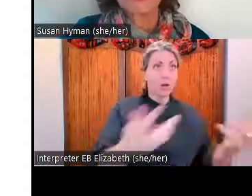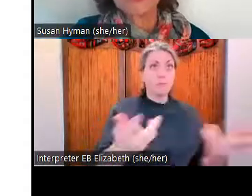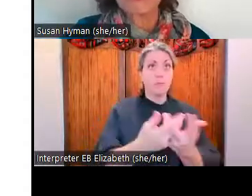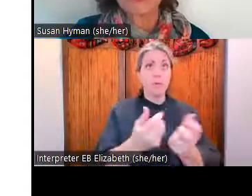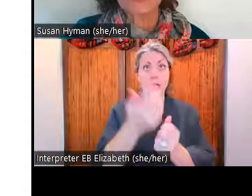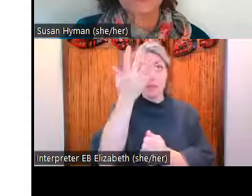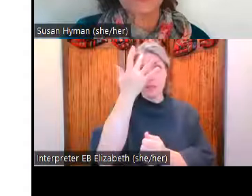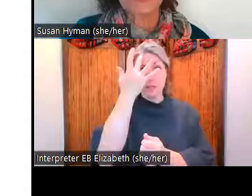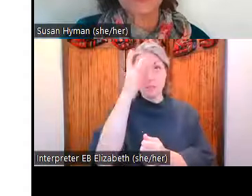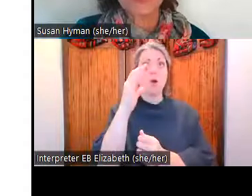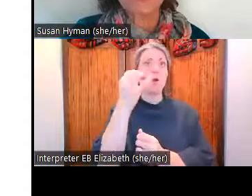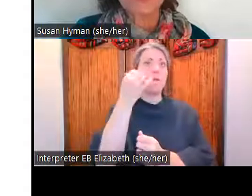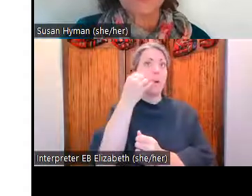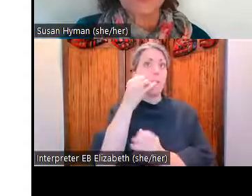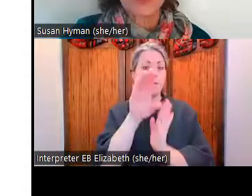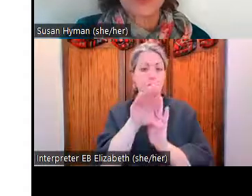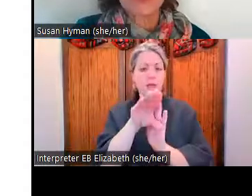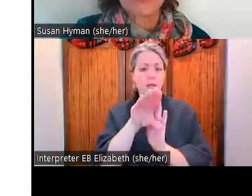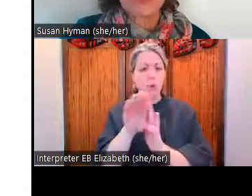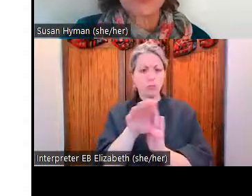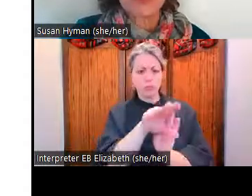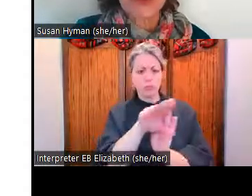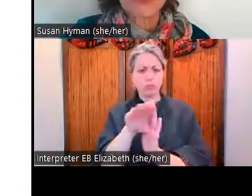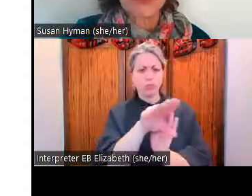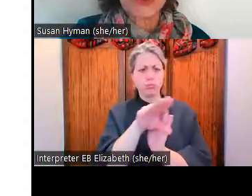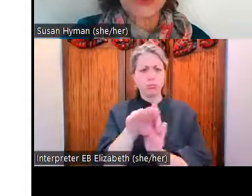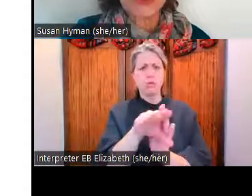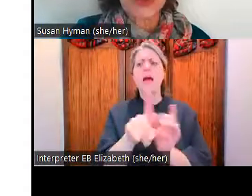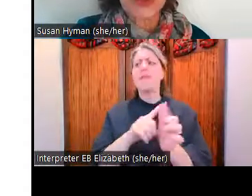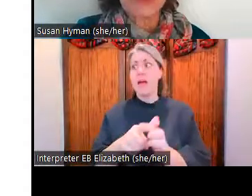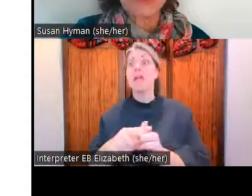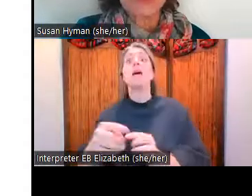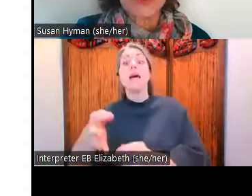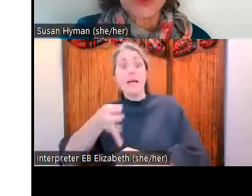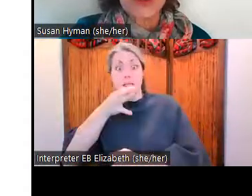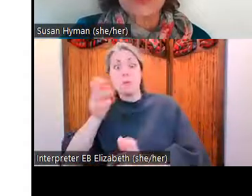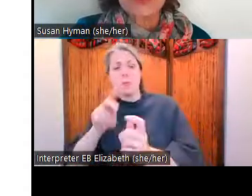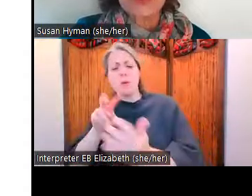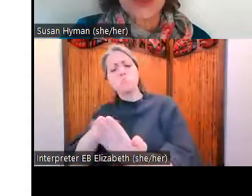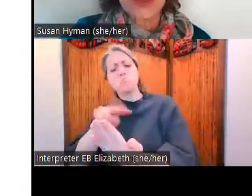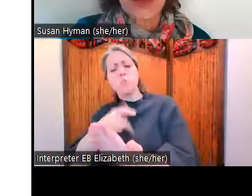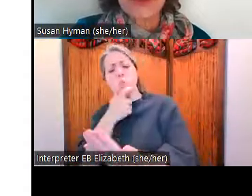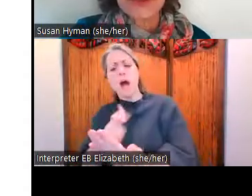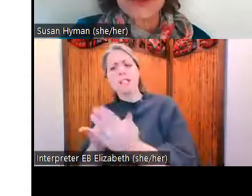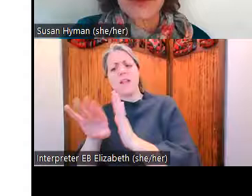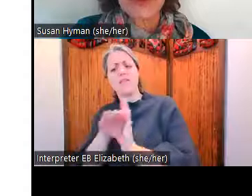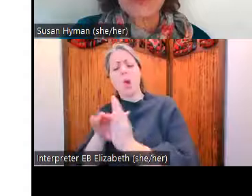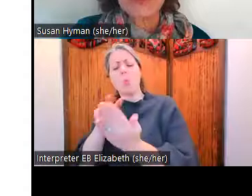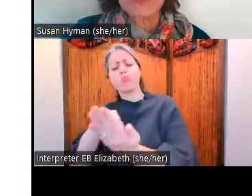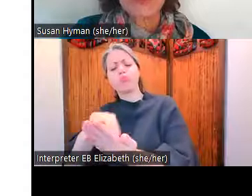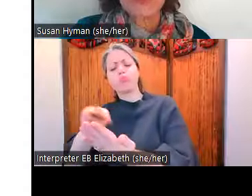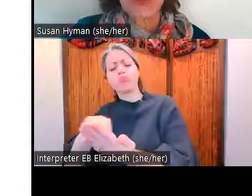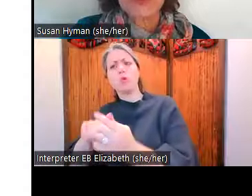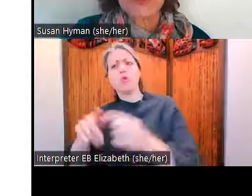who look at the video at the company to put this information together. And I think that one